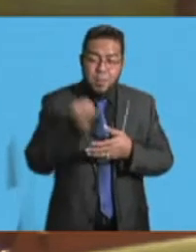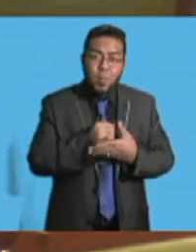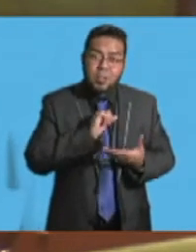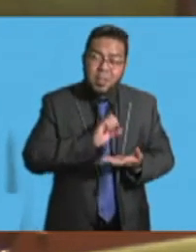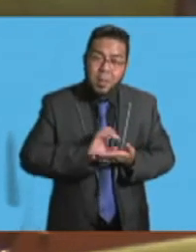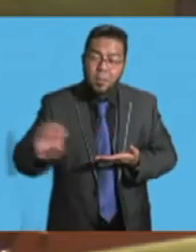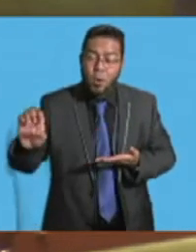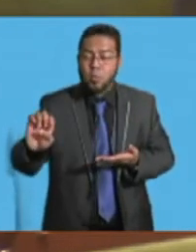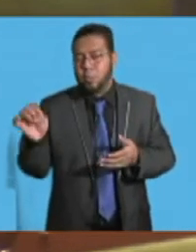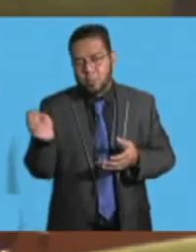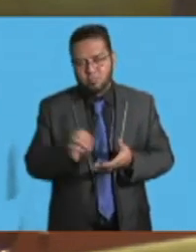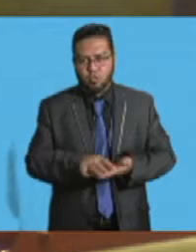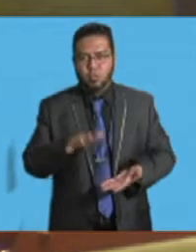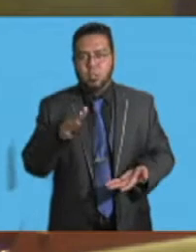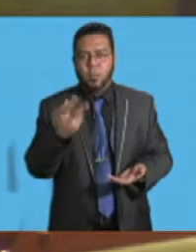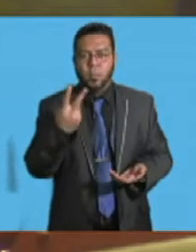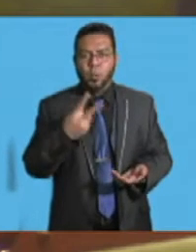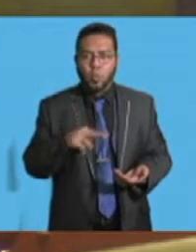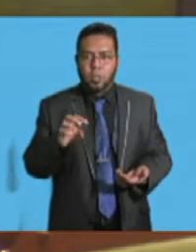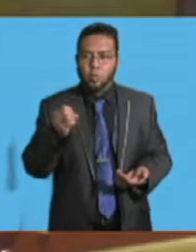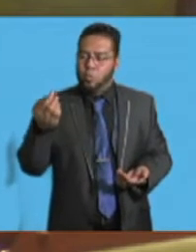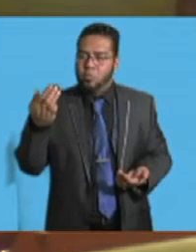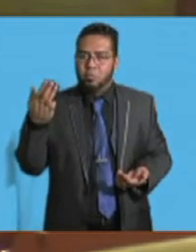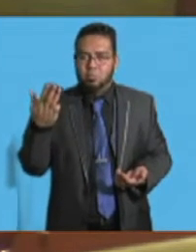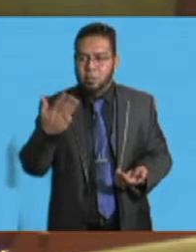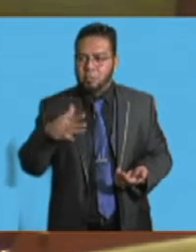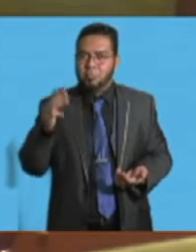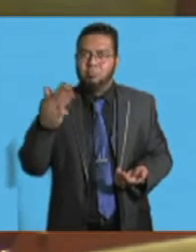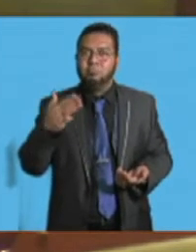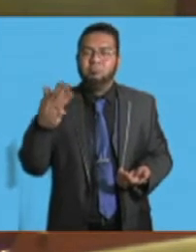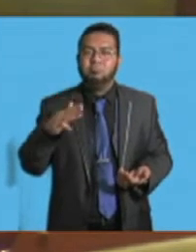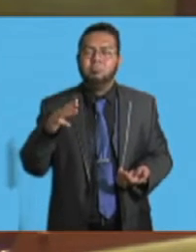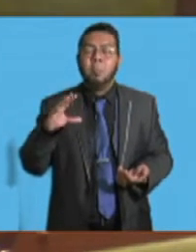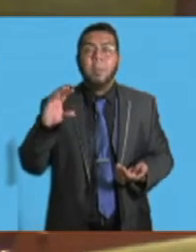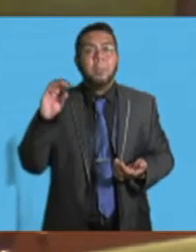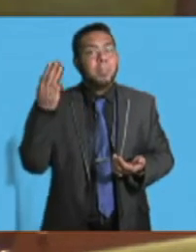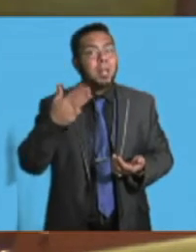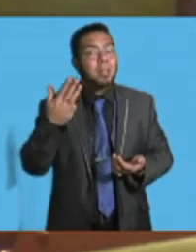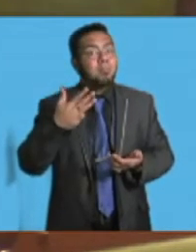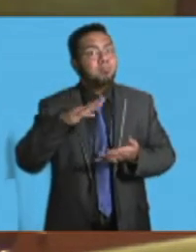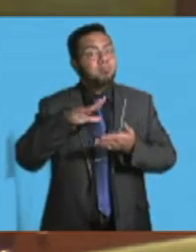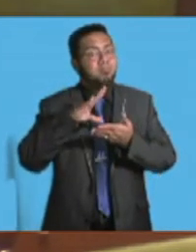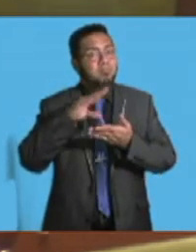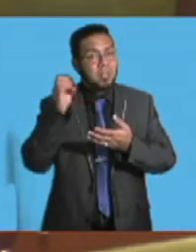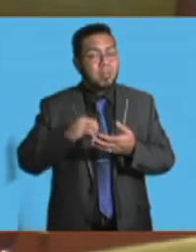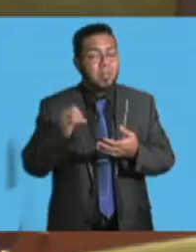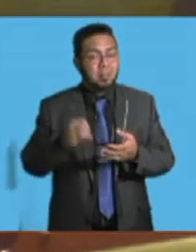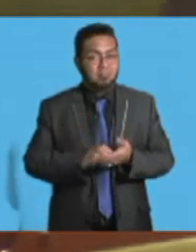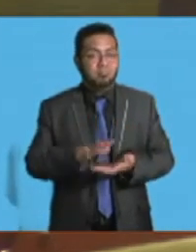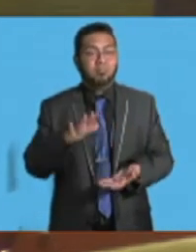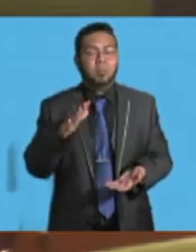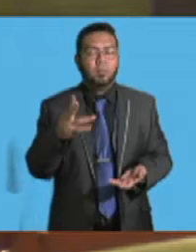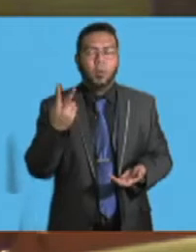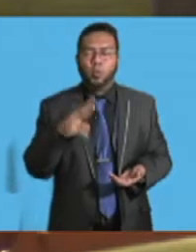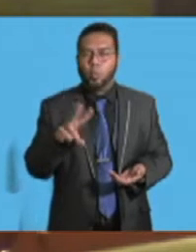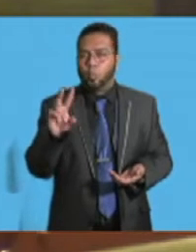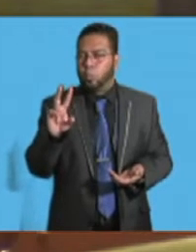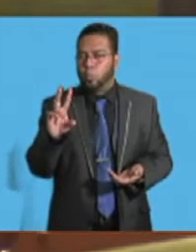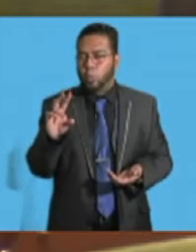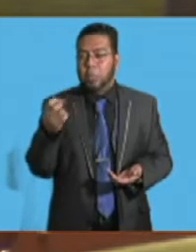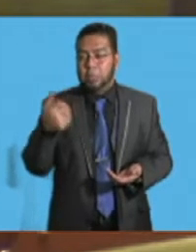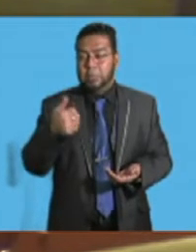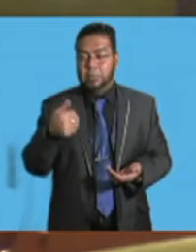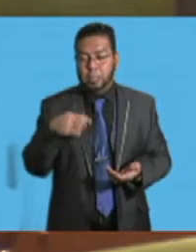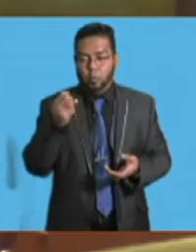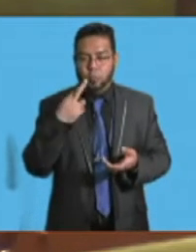rate of 20 to 19% respectively. A total of 1,038 rice farmers were recorded in 2016. The